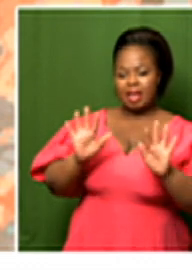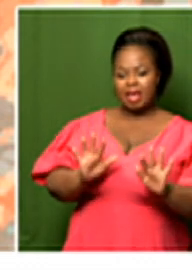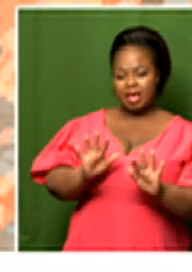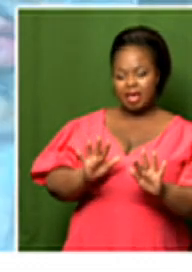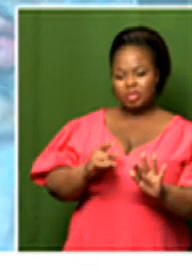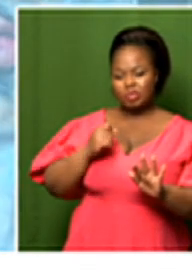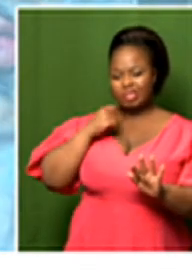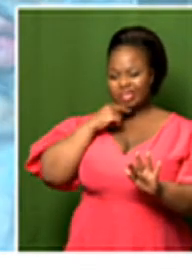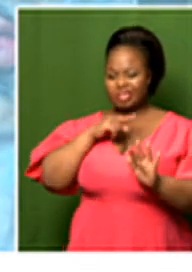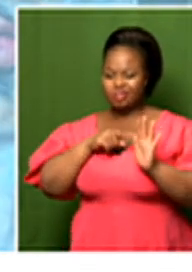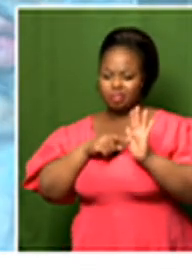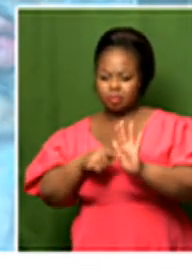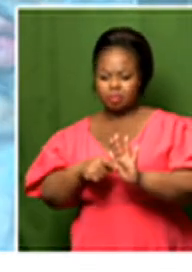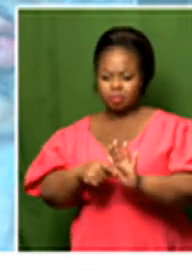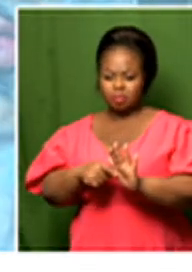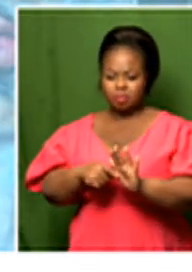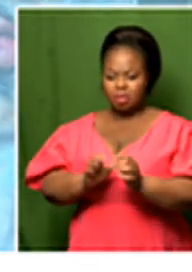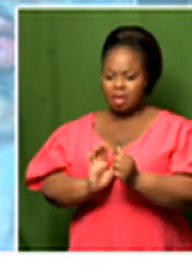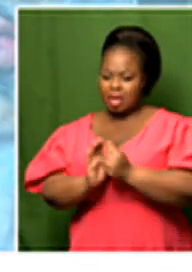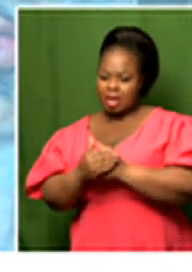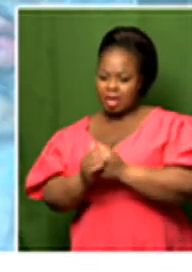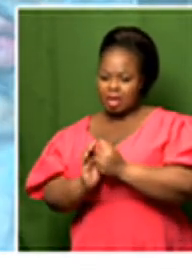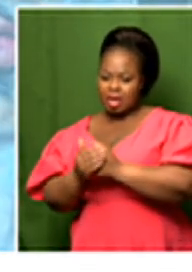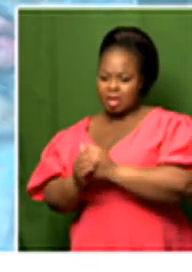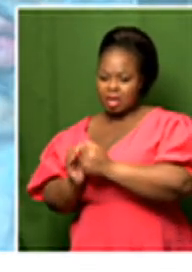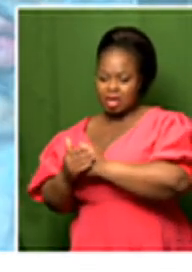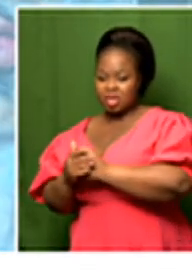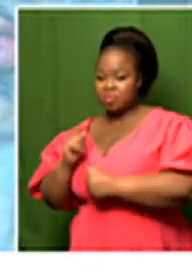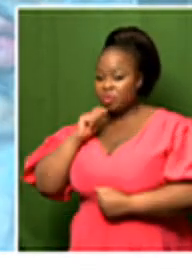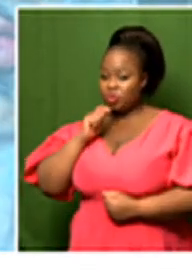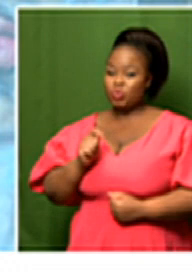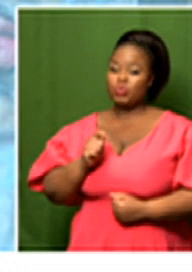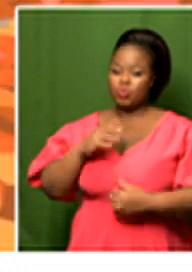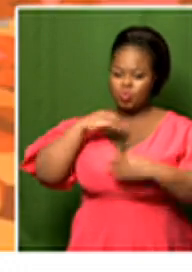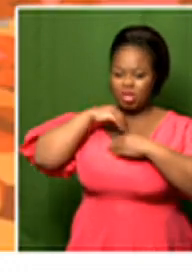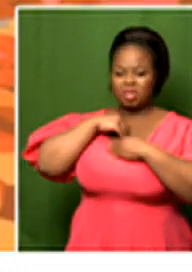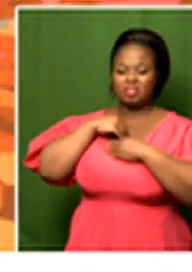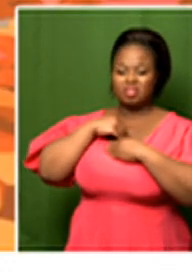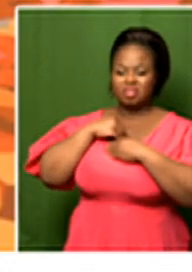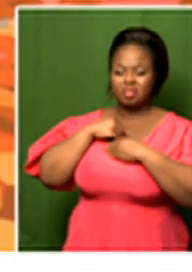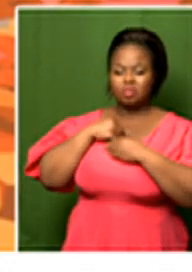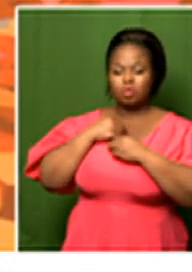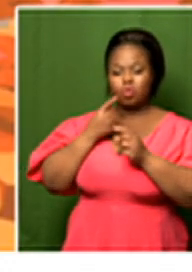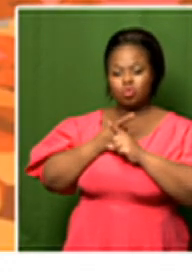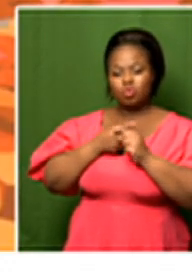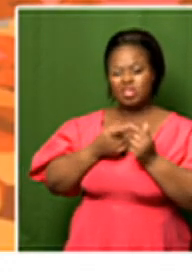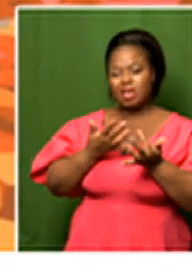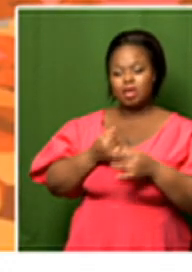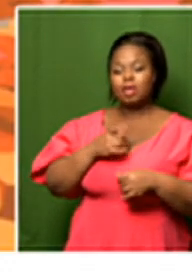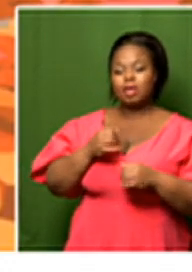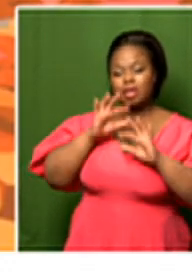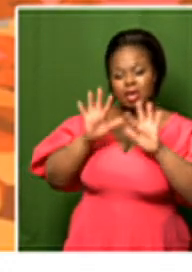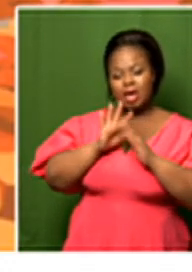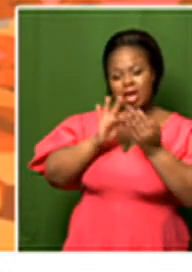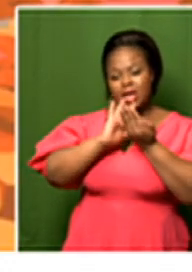disguise the hidden layers of what's underneath, you know, the it's like a subterfuge. The color is a subterfuge, really,